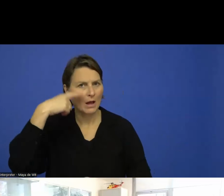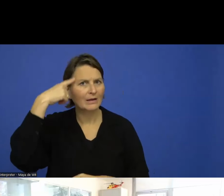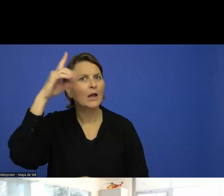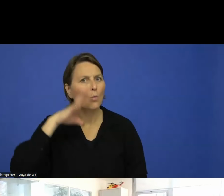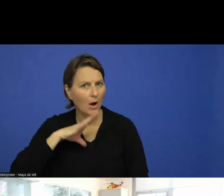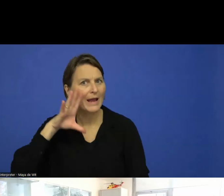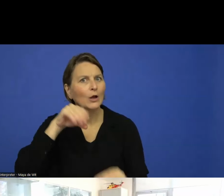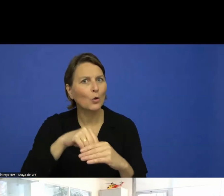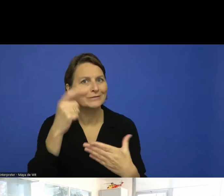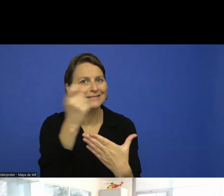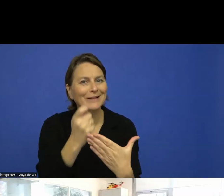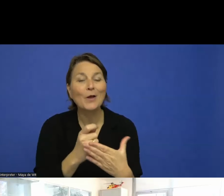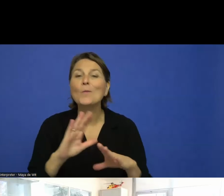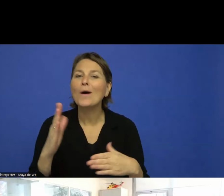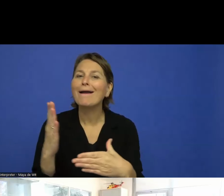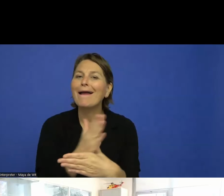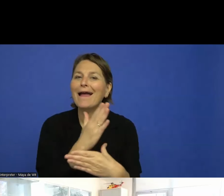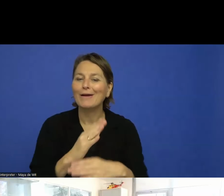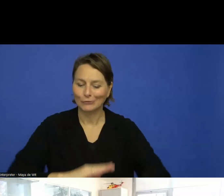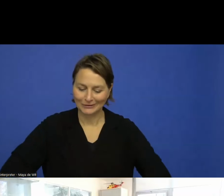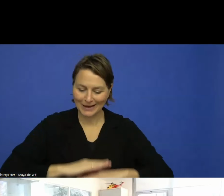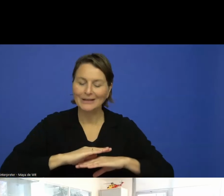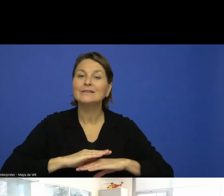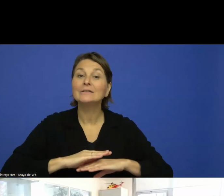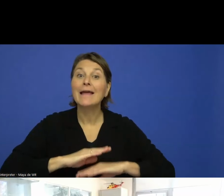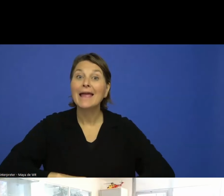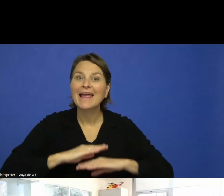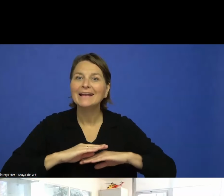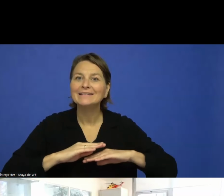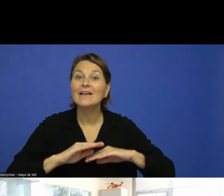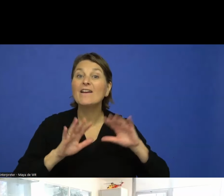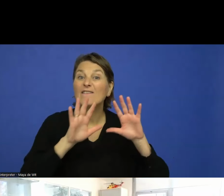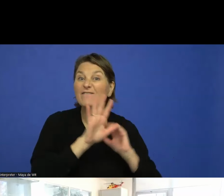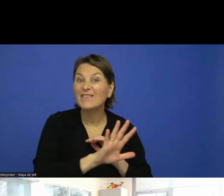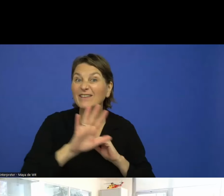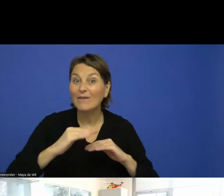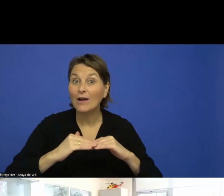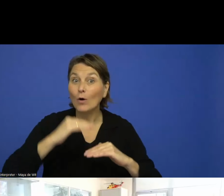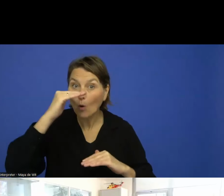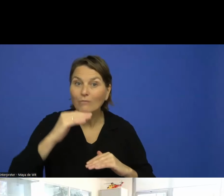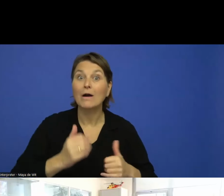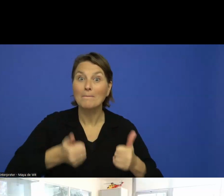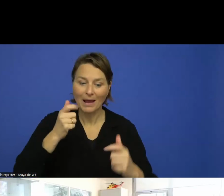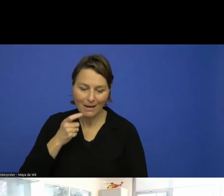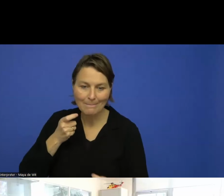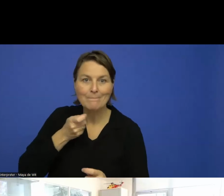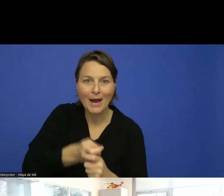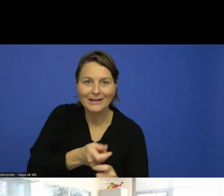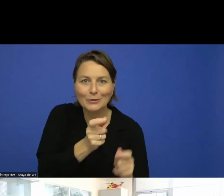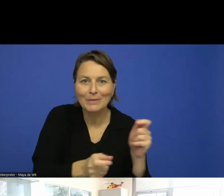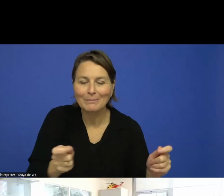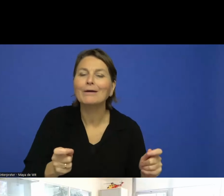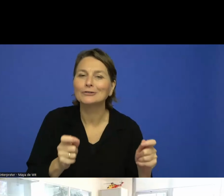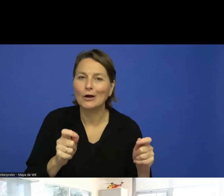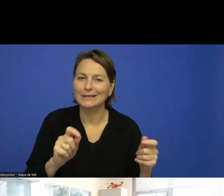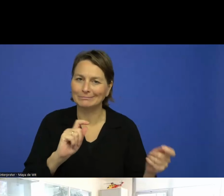average age of the driver was over 55, and it's a better vehicle because of that. And then Roberts, in designing